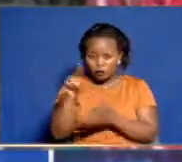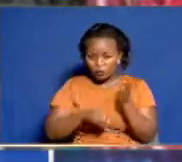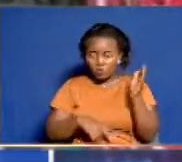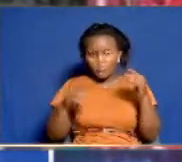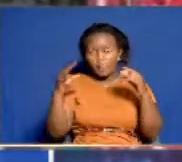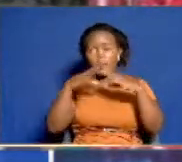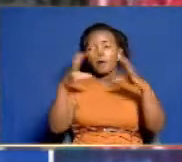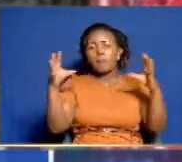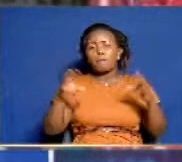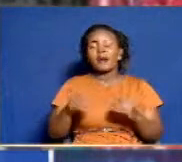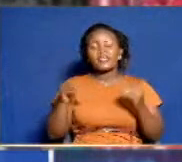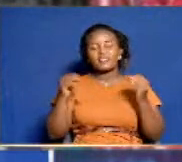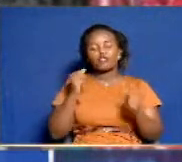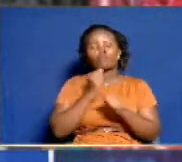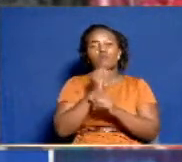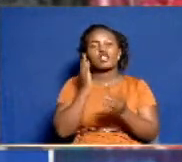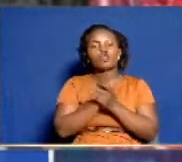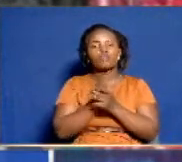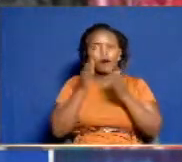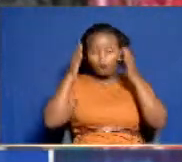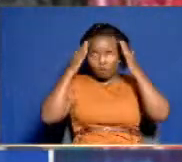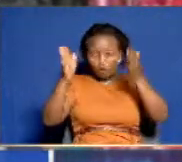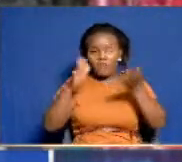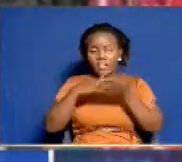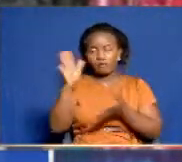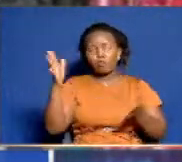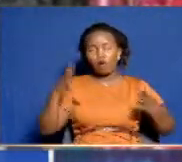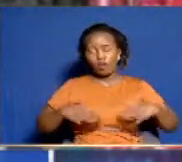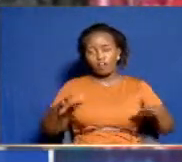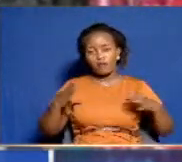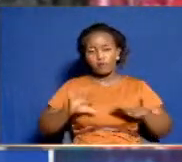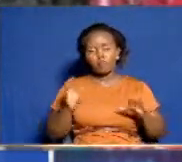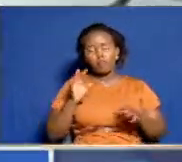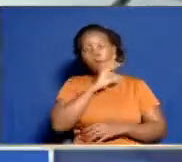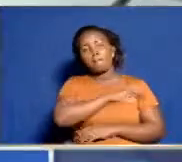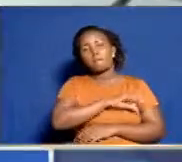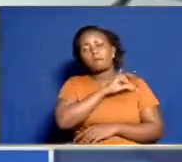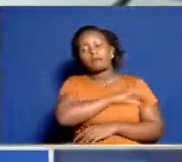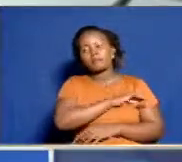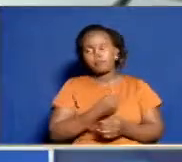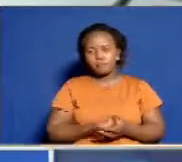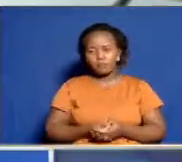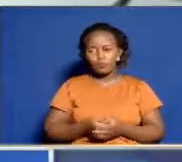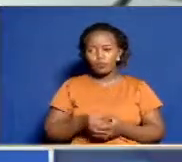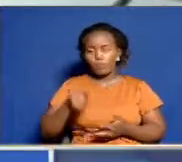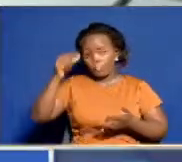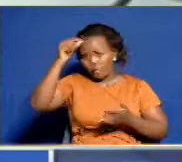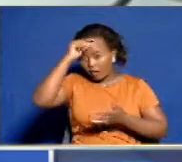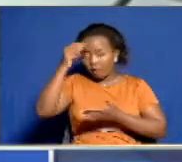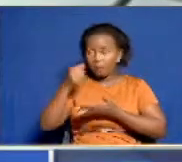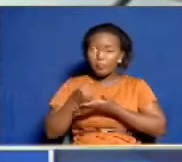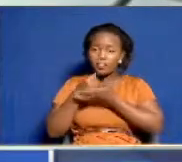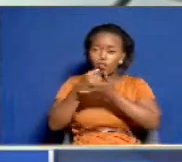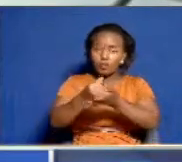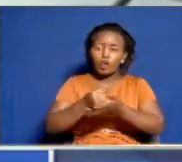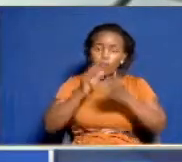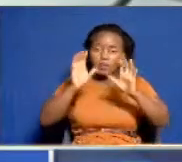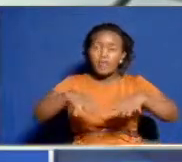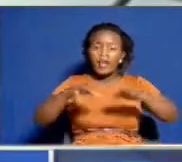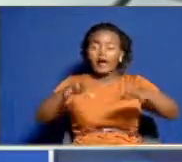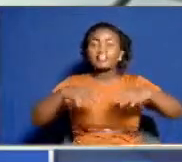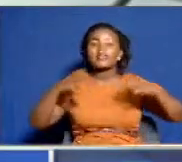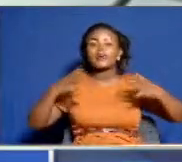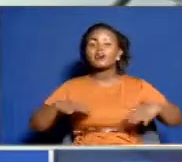ipunguzie mwananchi wa kawaida naye aweze kusikia vizuri. Serikali saidia watu wa agriculture kwa